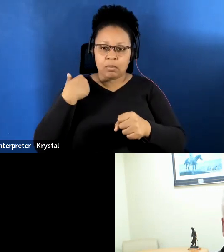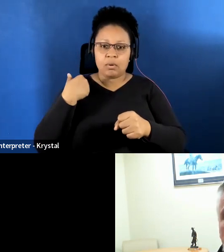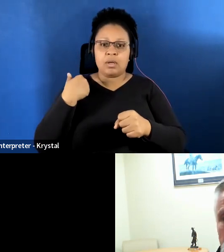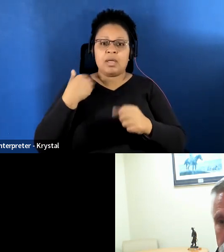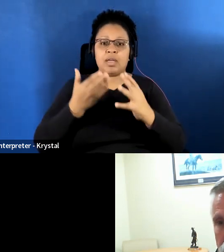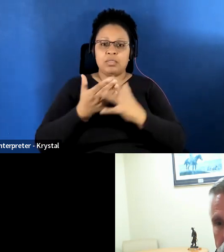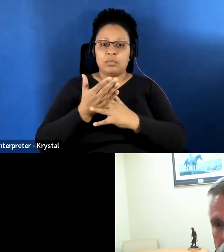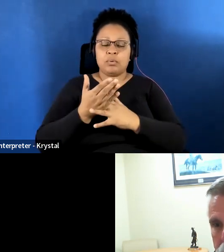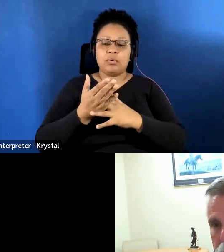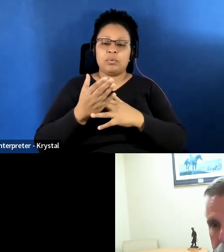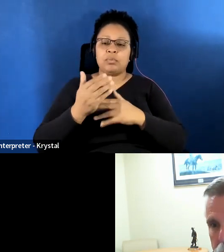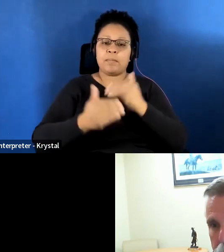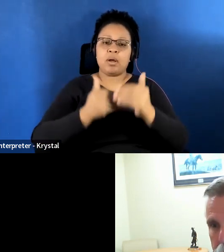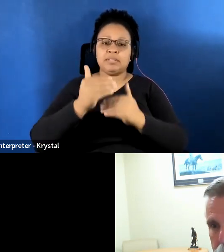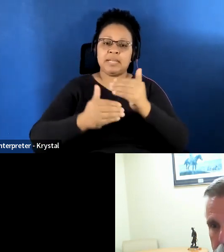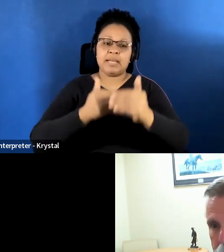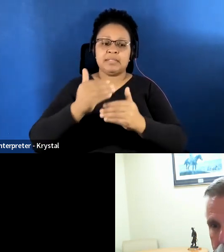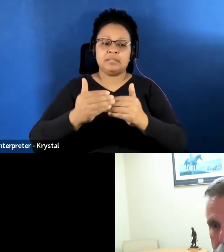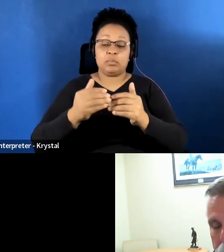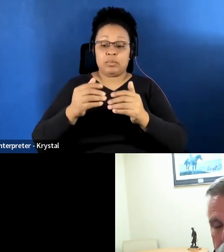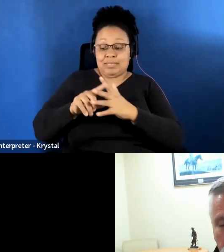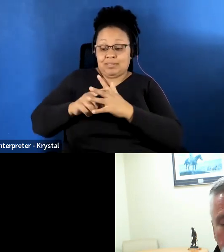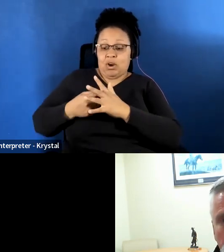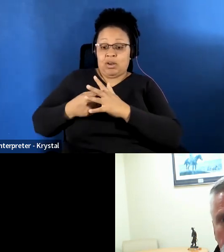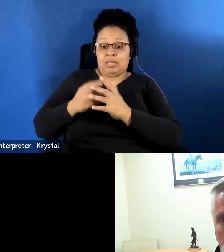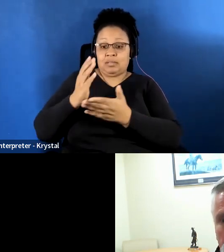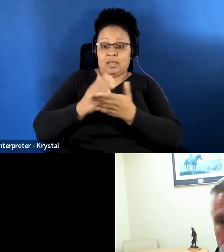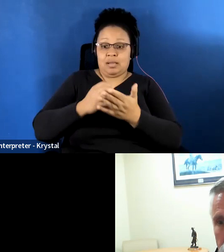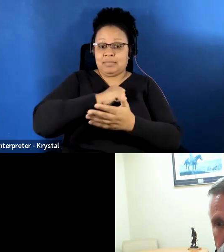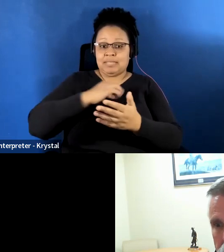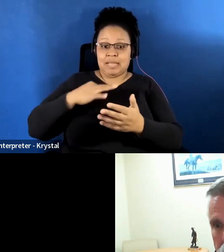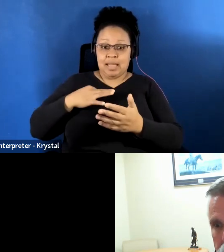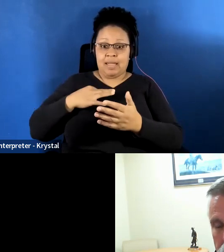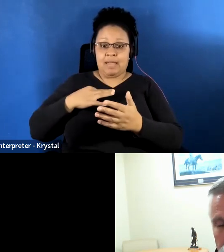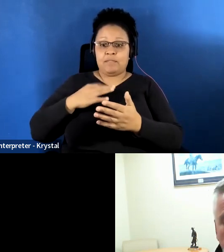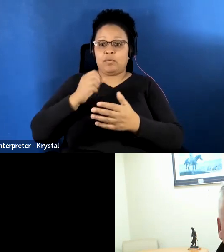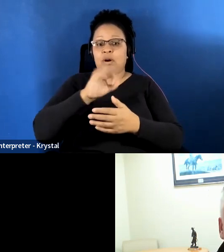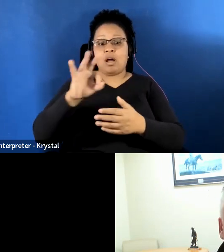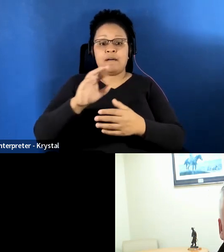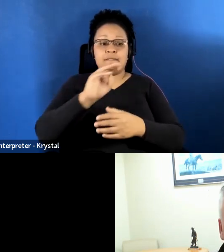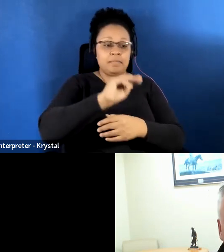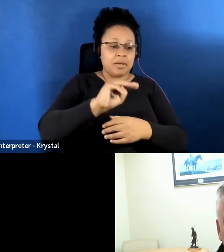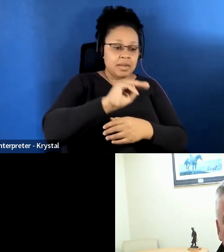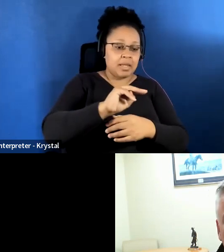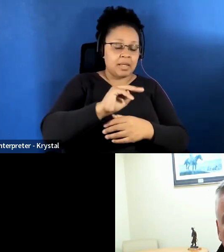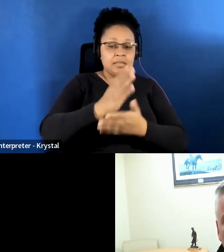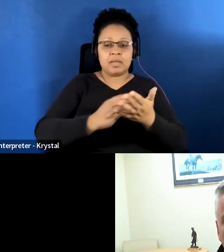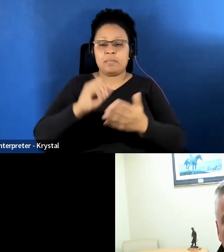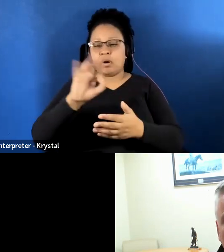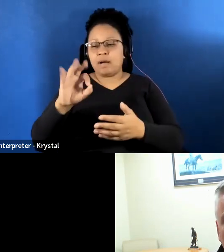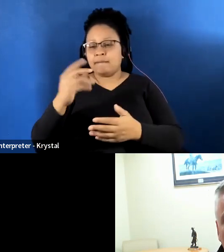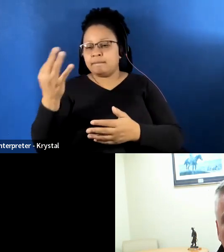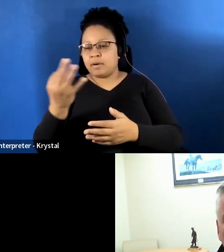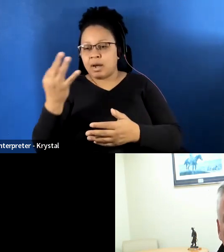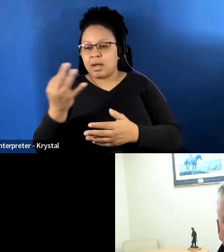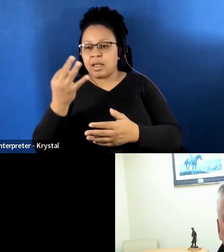process, when we first started, some staff were off, like, let's say Monday, other staff were off Friday, but we ended up that being a little bit difficult because